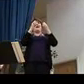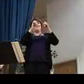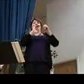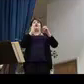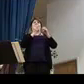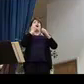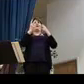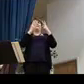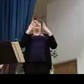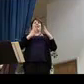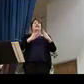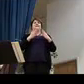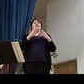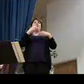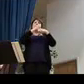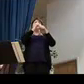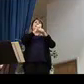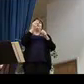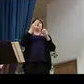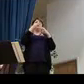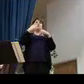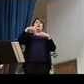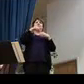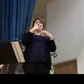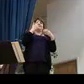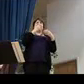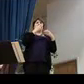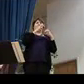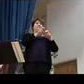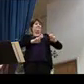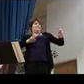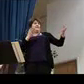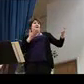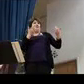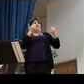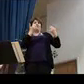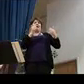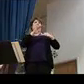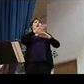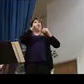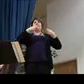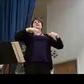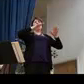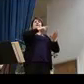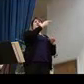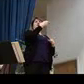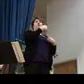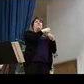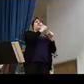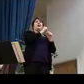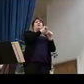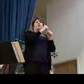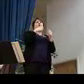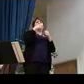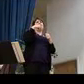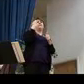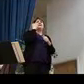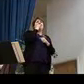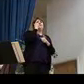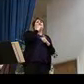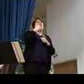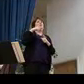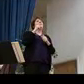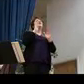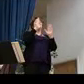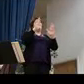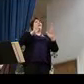today. And all the sacrifices that you make to work with us every day, they are greatly appreciated. It is my pleasure